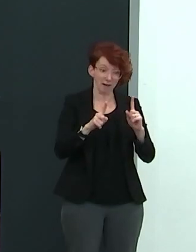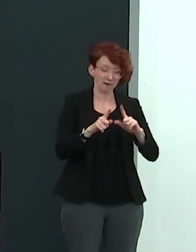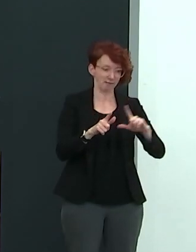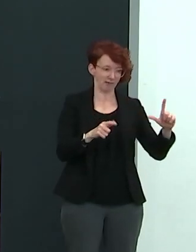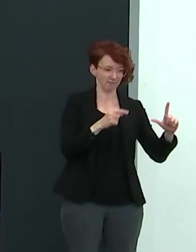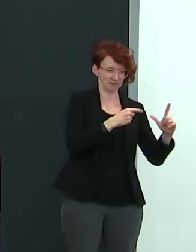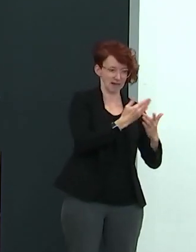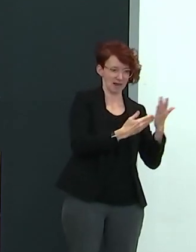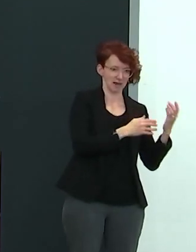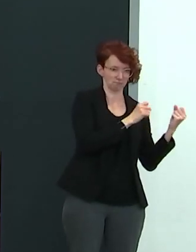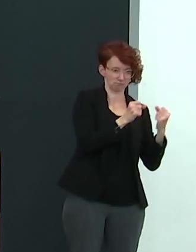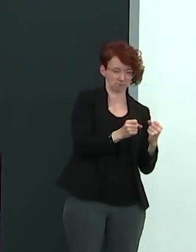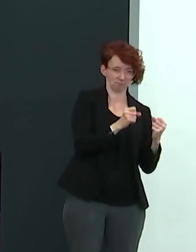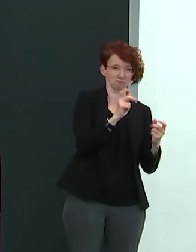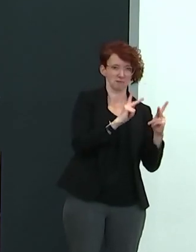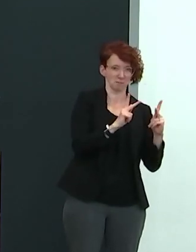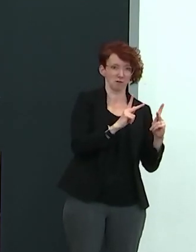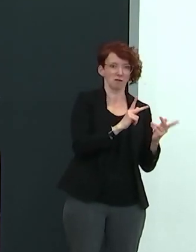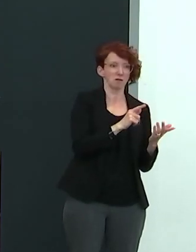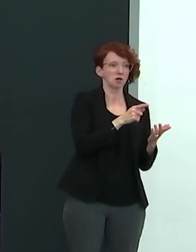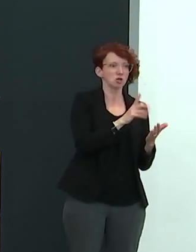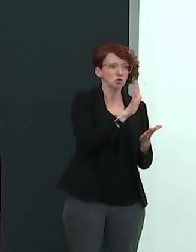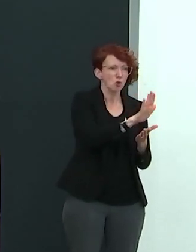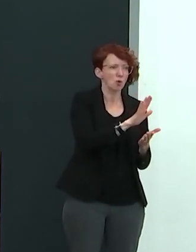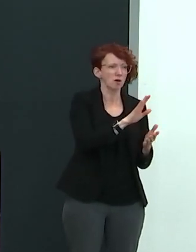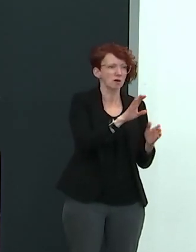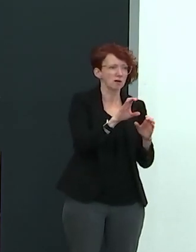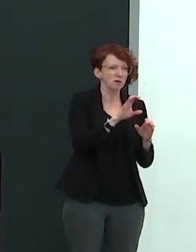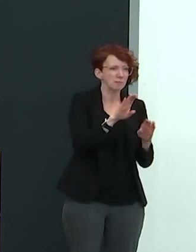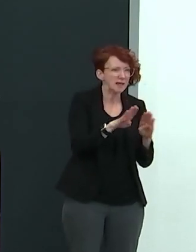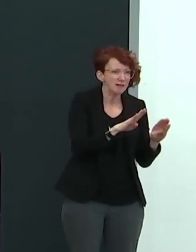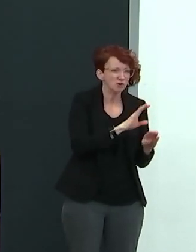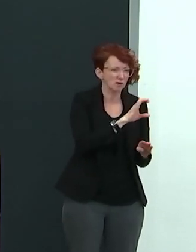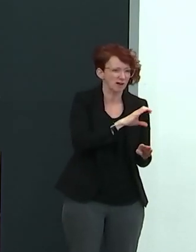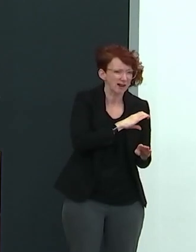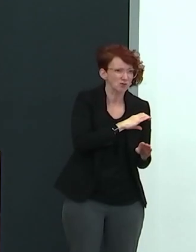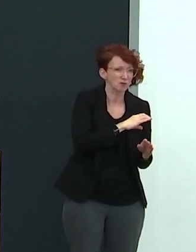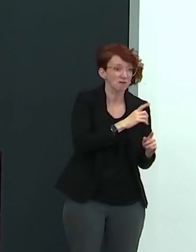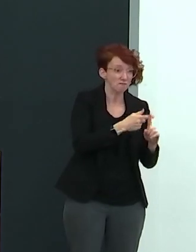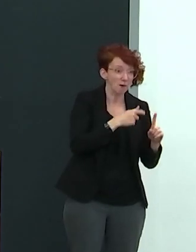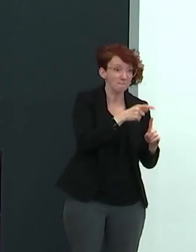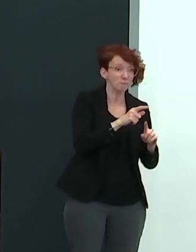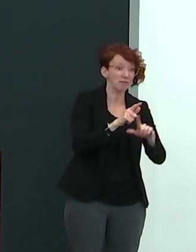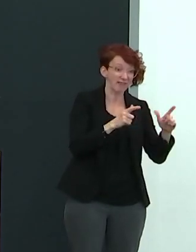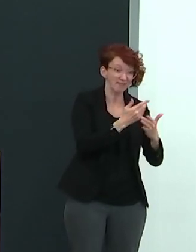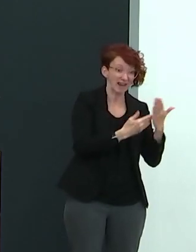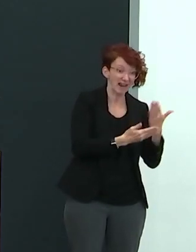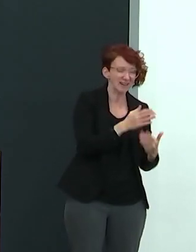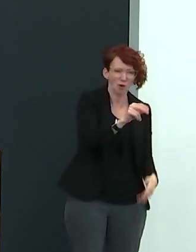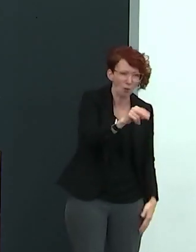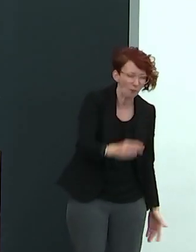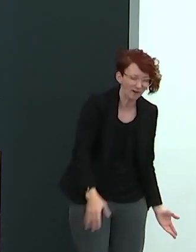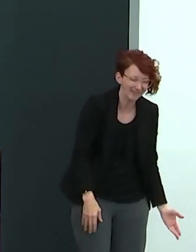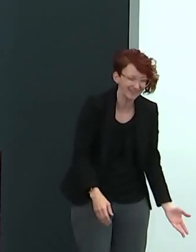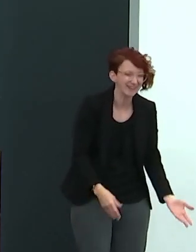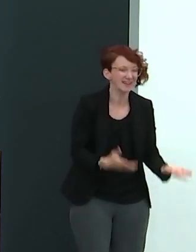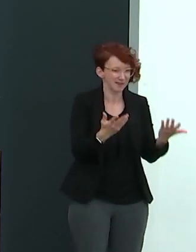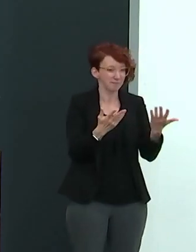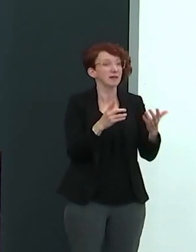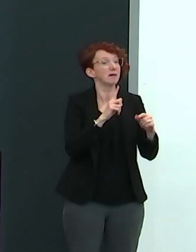are not fundamentally because you're left-handed, but in actuality are caused because the world is